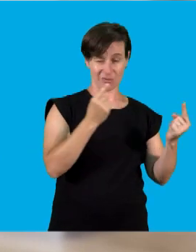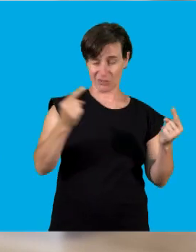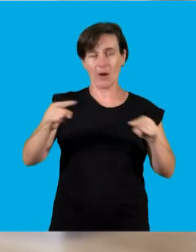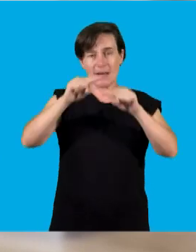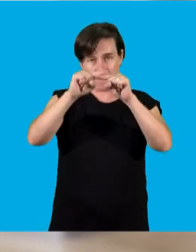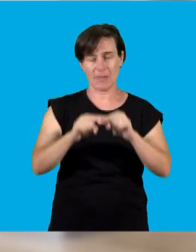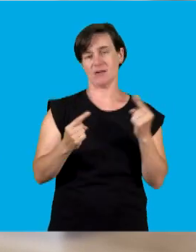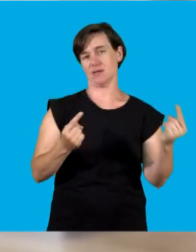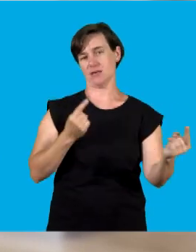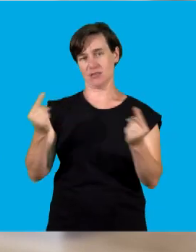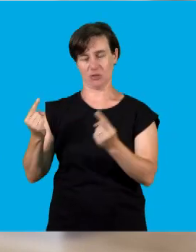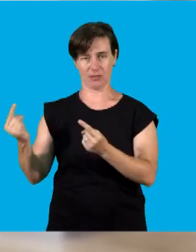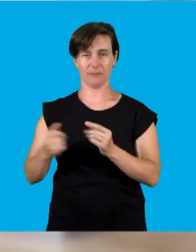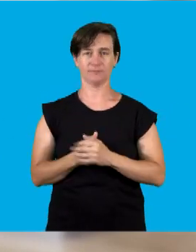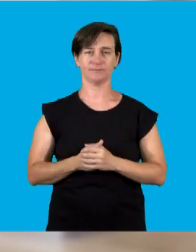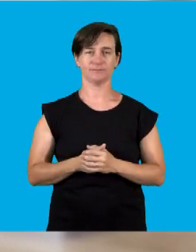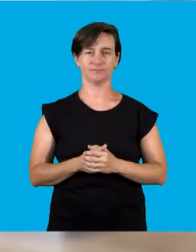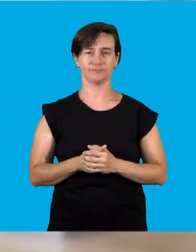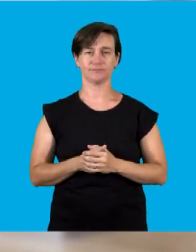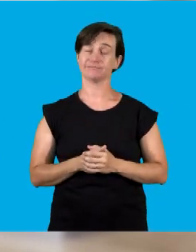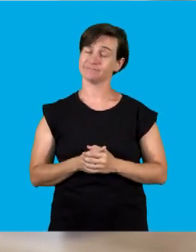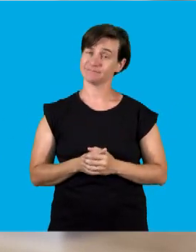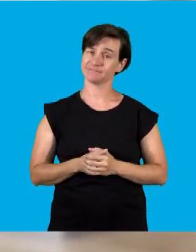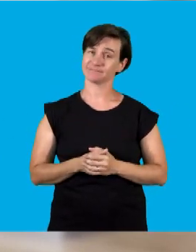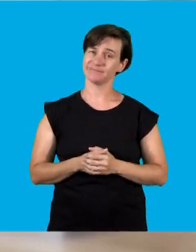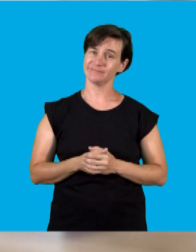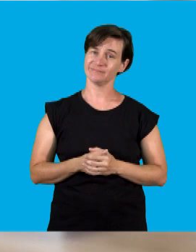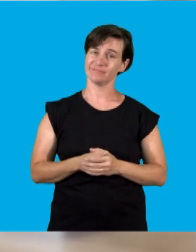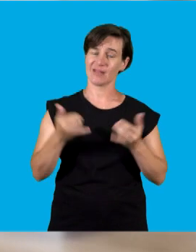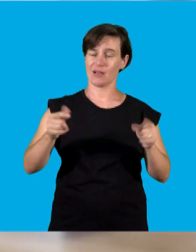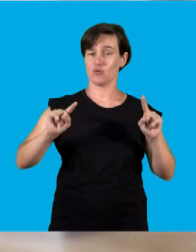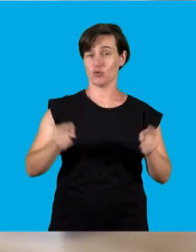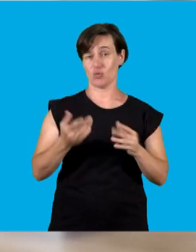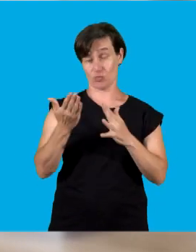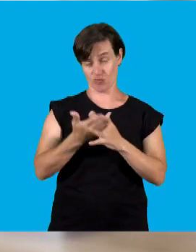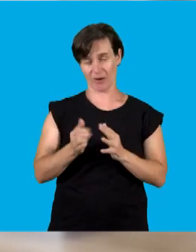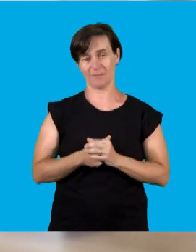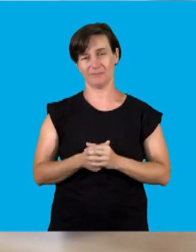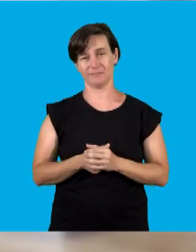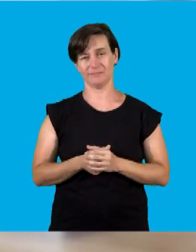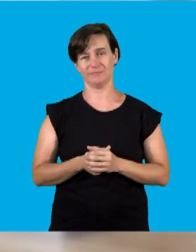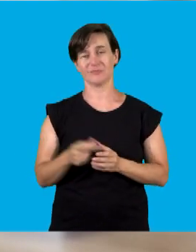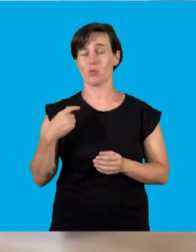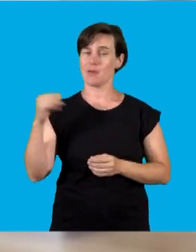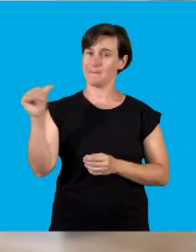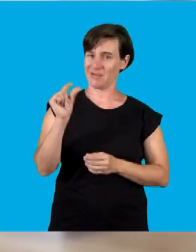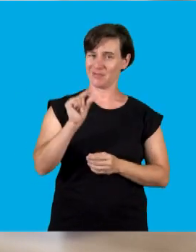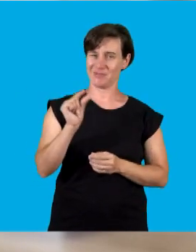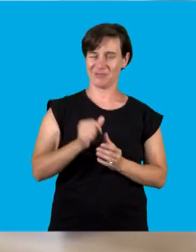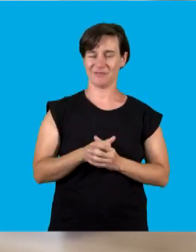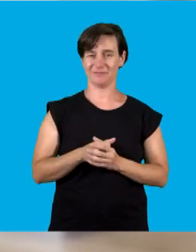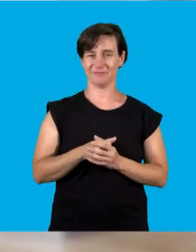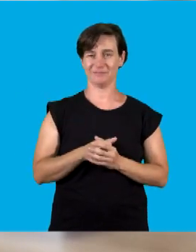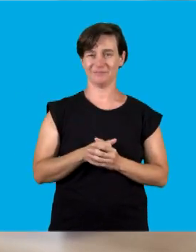one another. With that being said, learners, let us just go for a quick breather and we will be back. See you shortly.